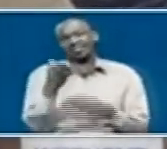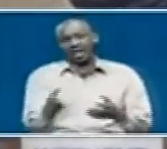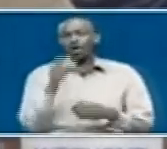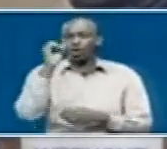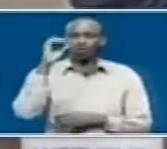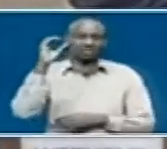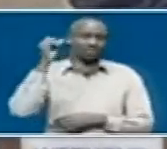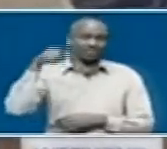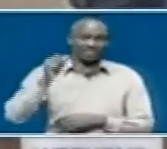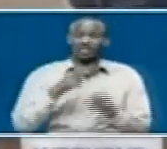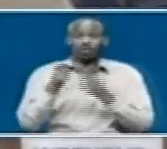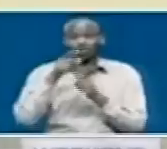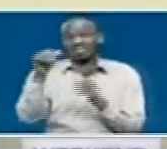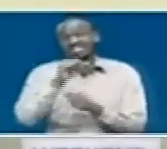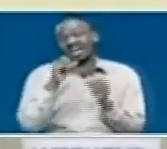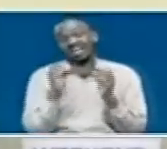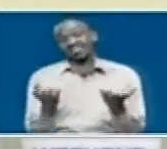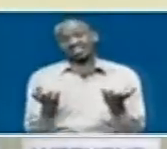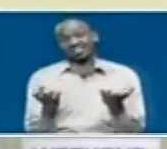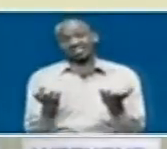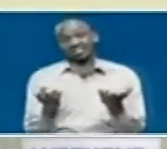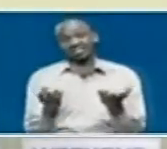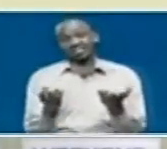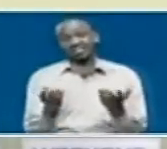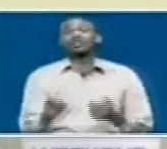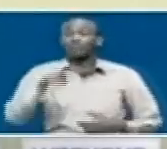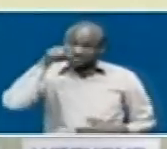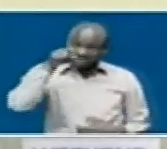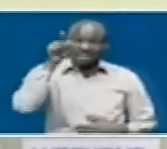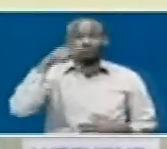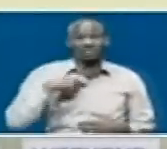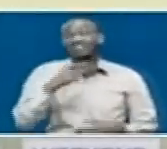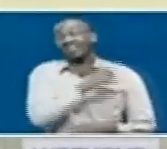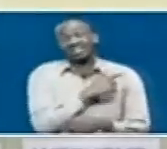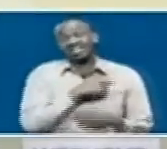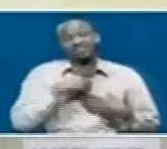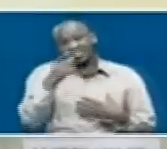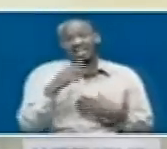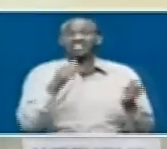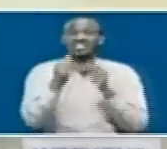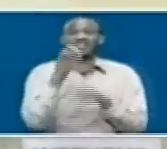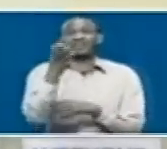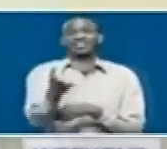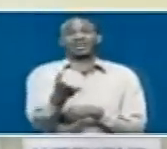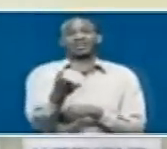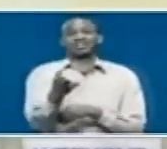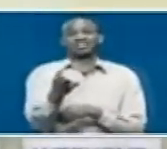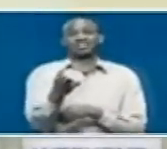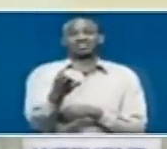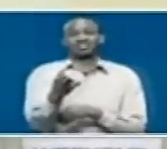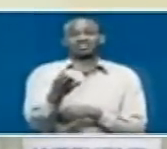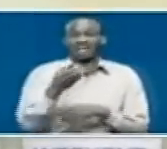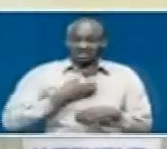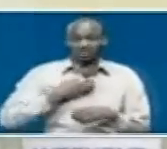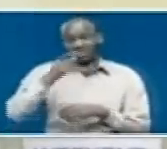hana control over these vehicles. Sasa wewe ni uzembe gani? Driver wa manispaa ni mmoja. Pale